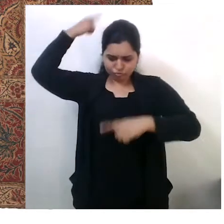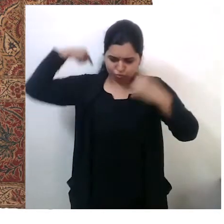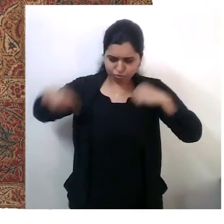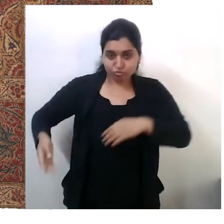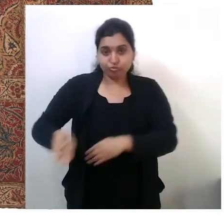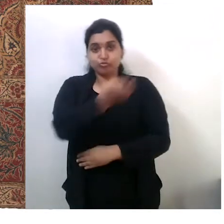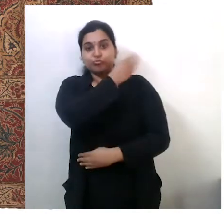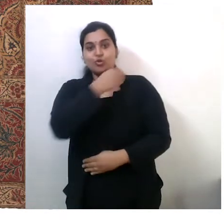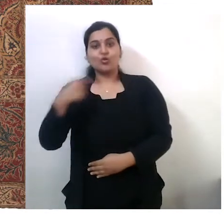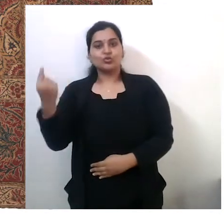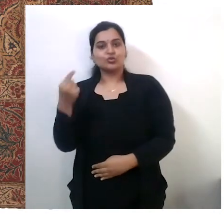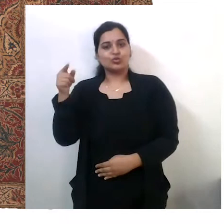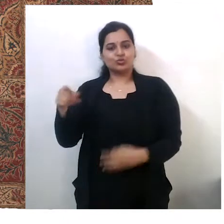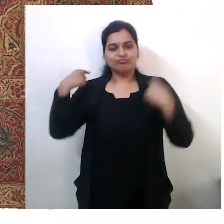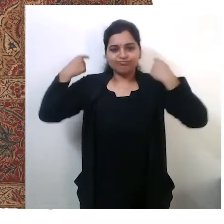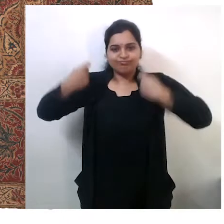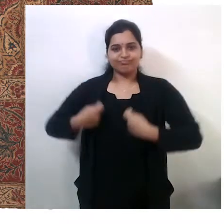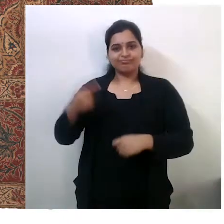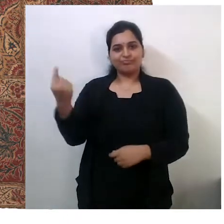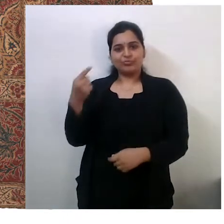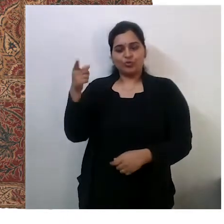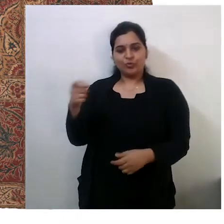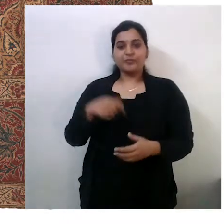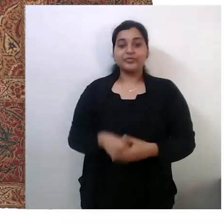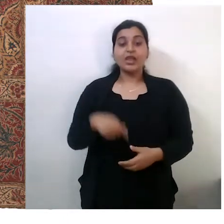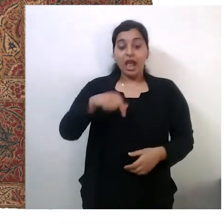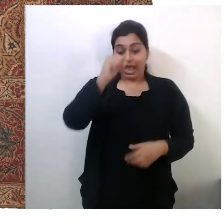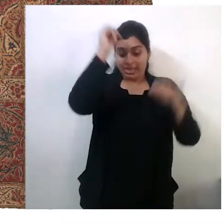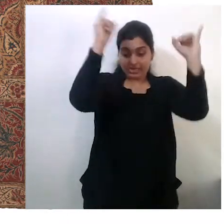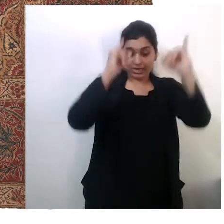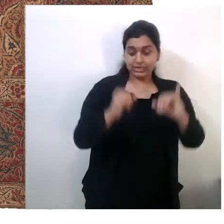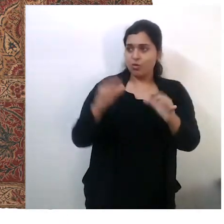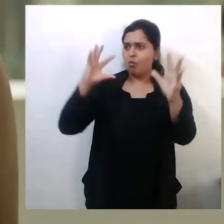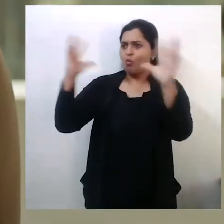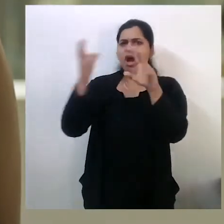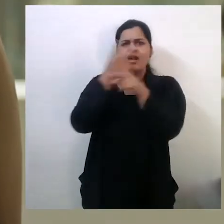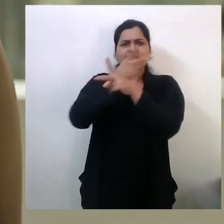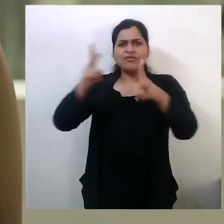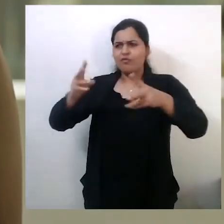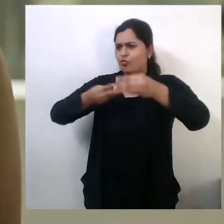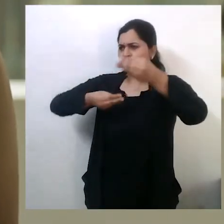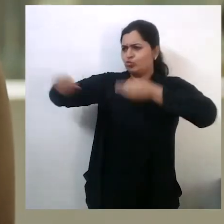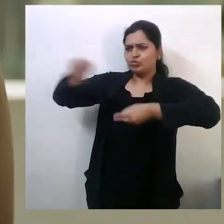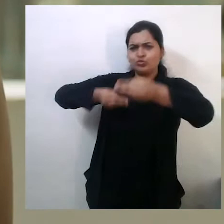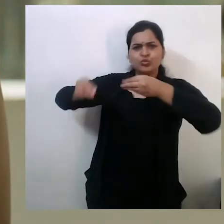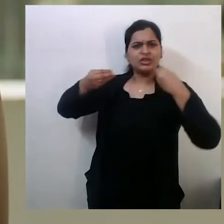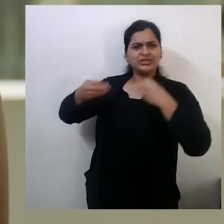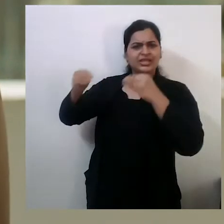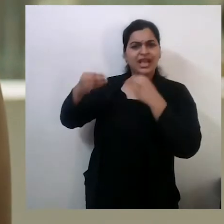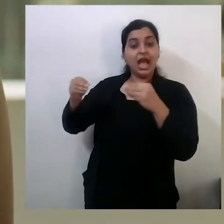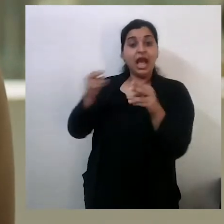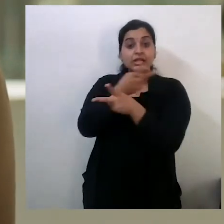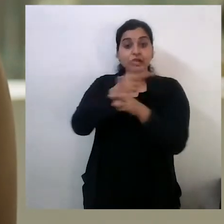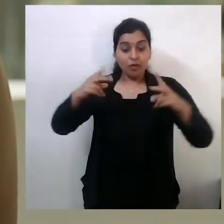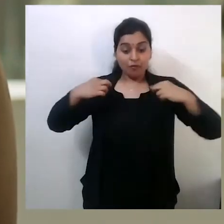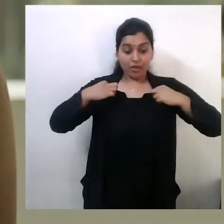previous highlight, this chintz textile was also traded between India and the world. Trade textiles like chintz and palampors